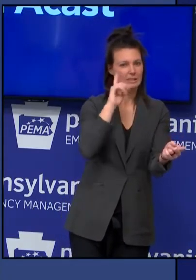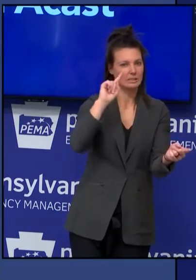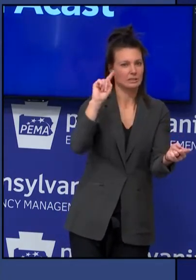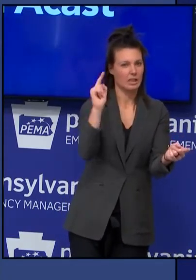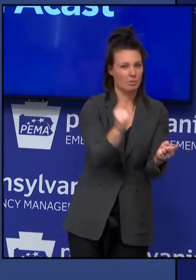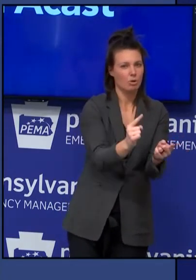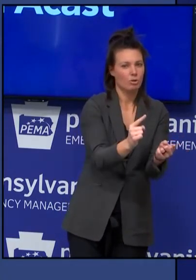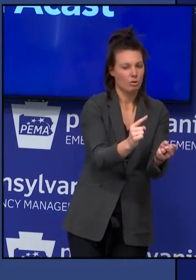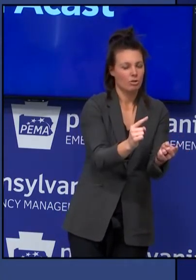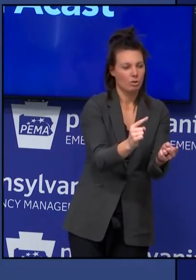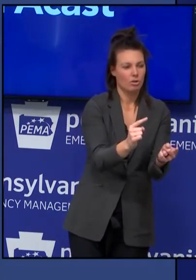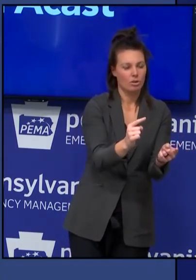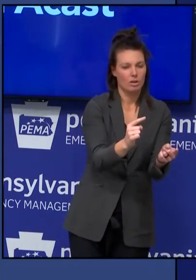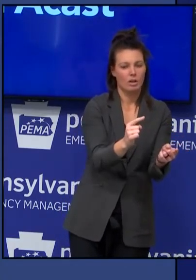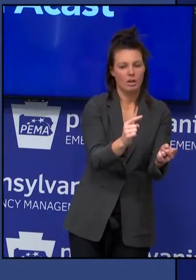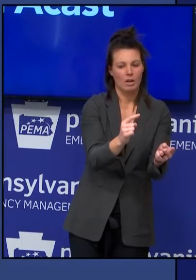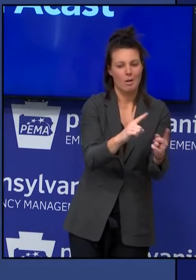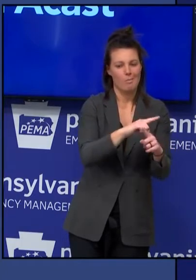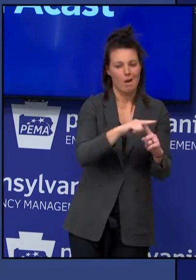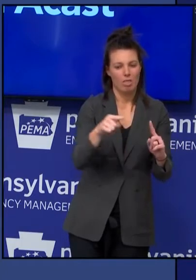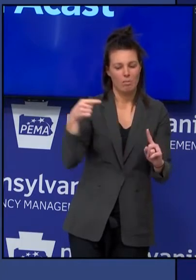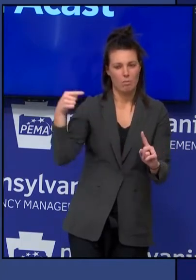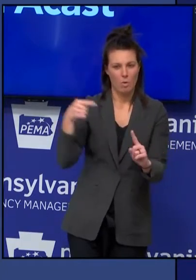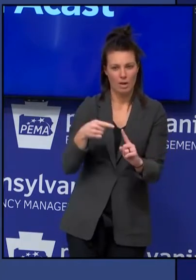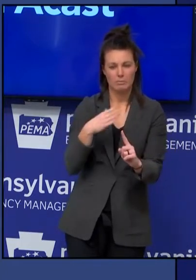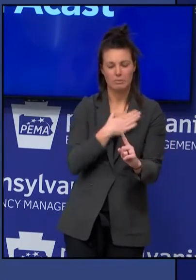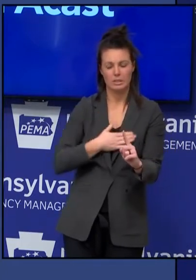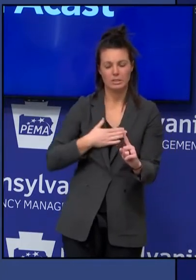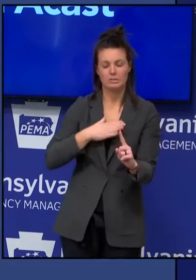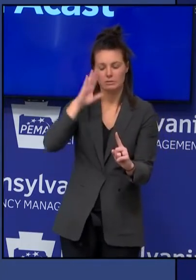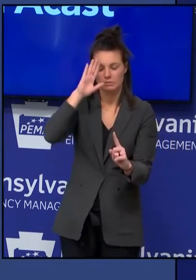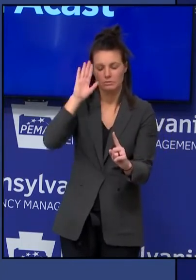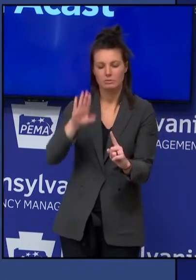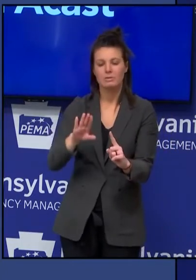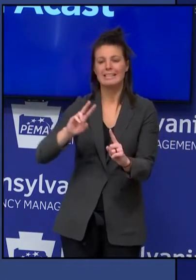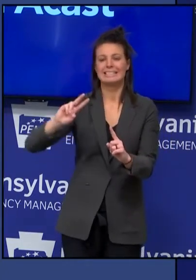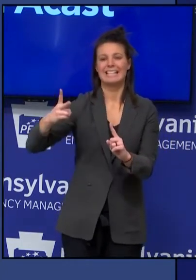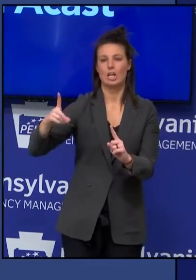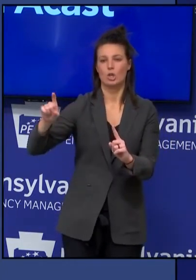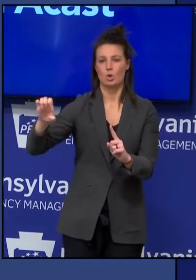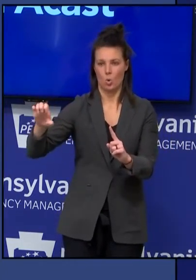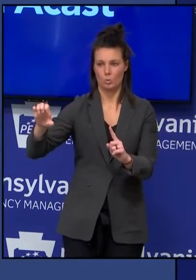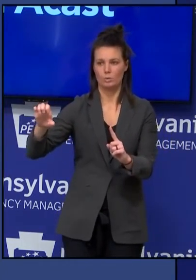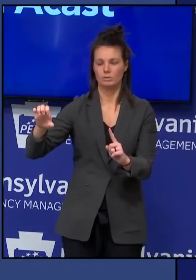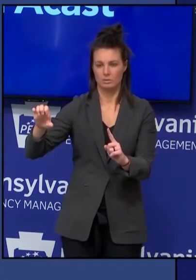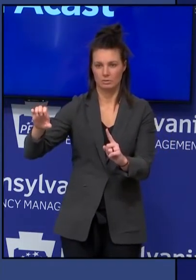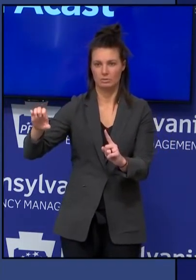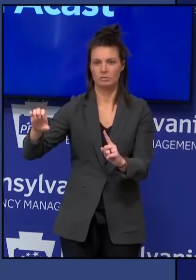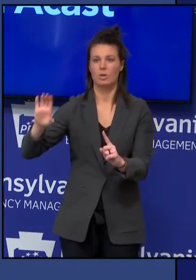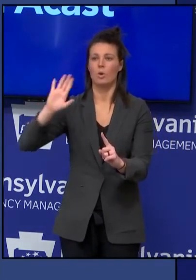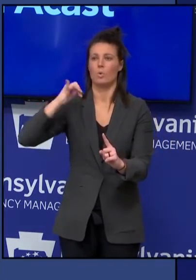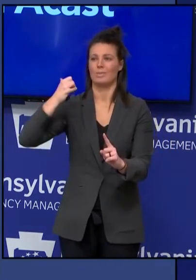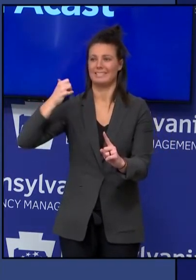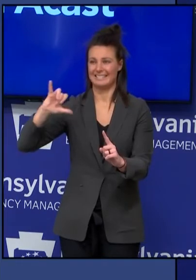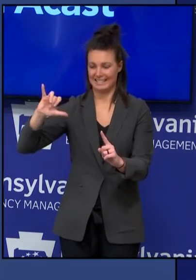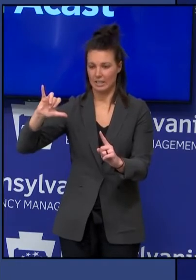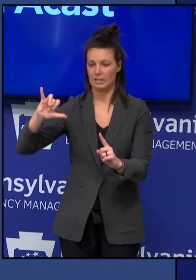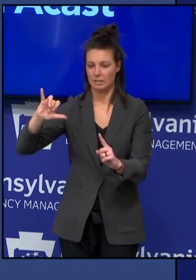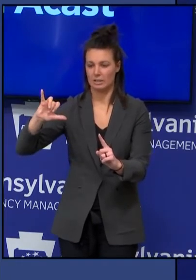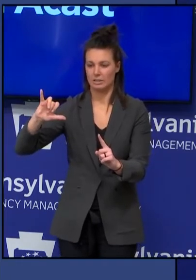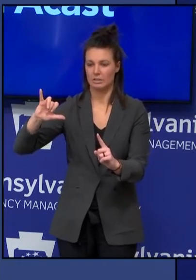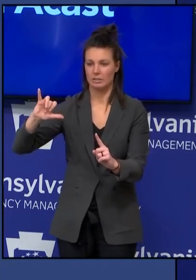discussed previously. But ultimately, please know the second doses will still go to the provider from which you